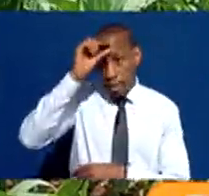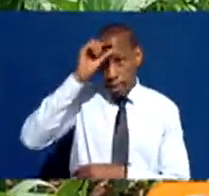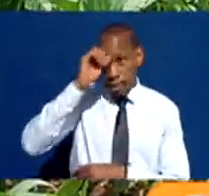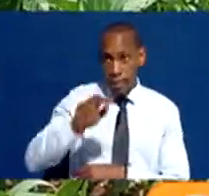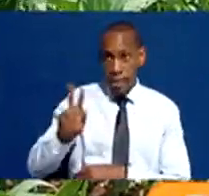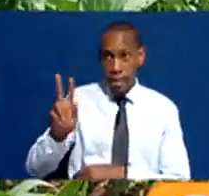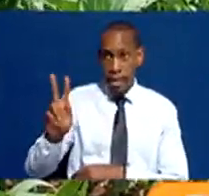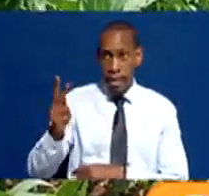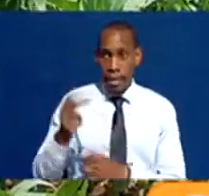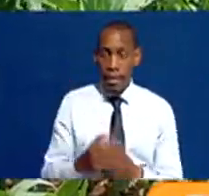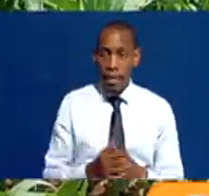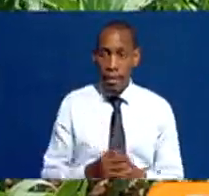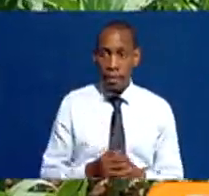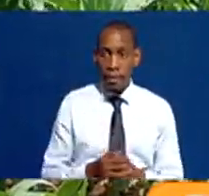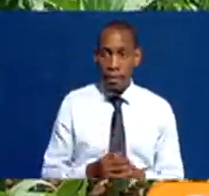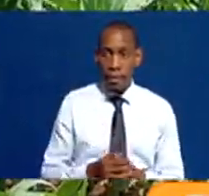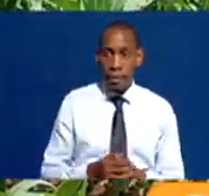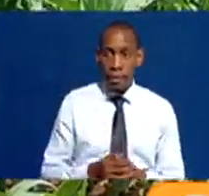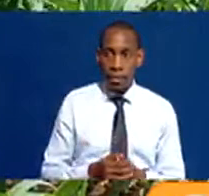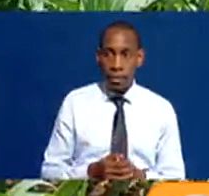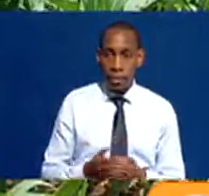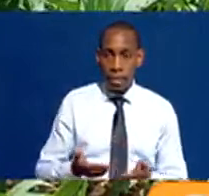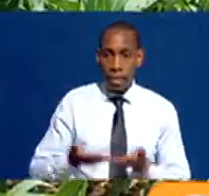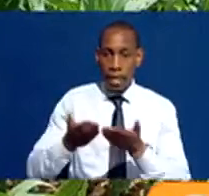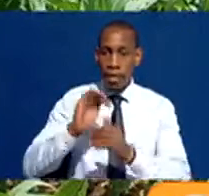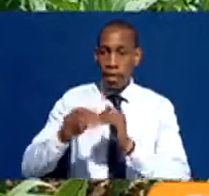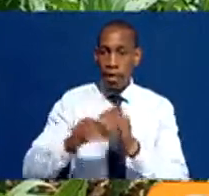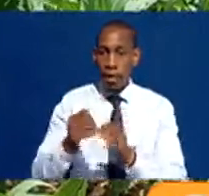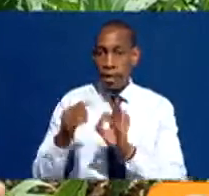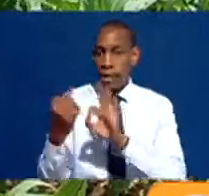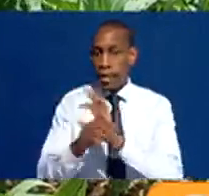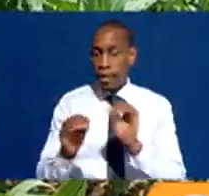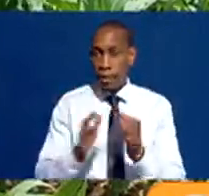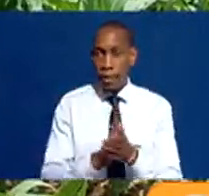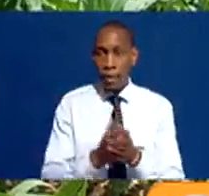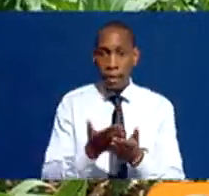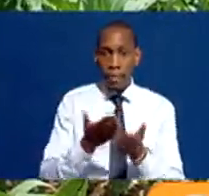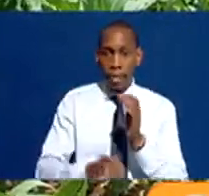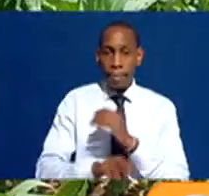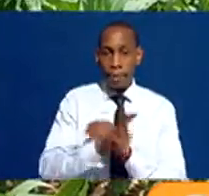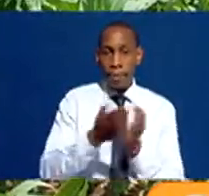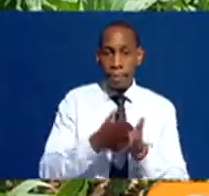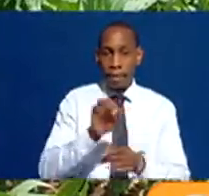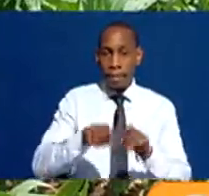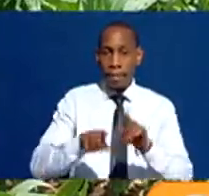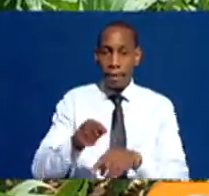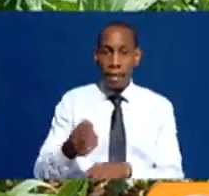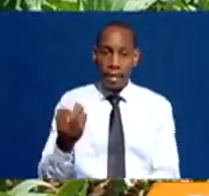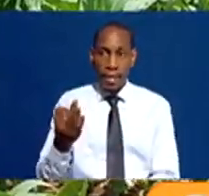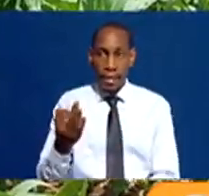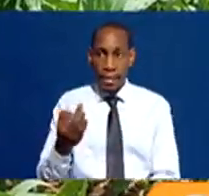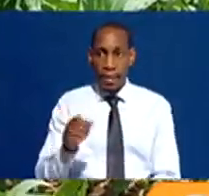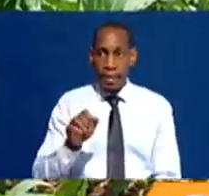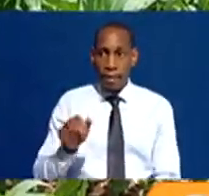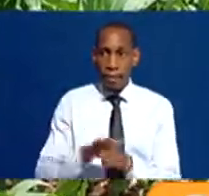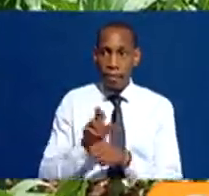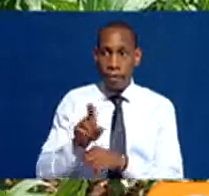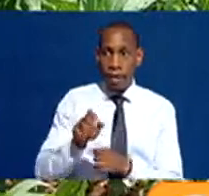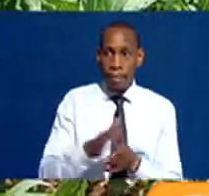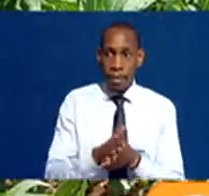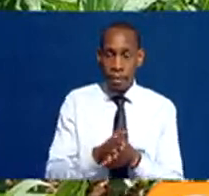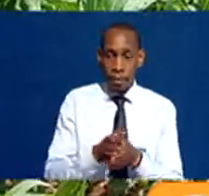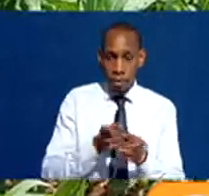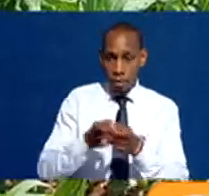Kenya releasing some of, if not all the three, at least two or three of these fall armyworm tolerant